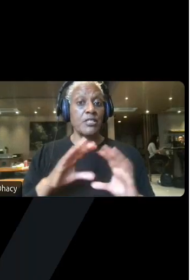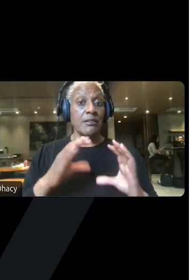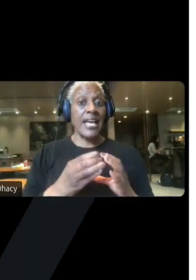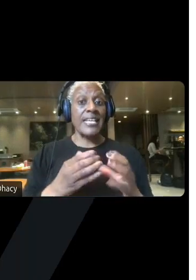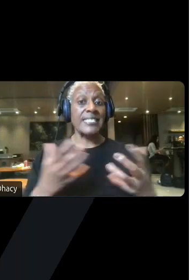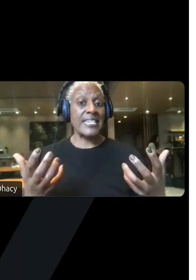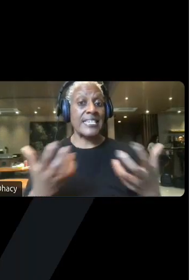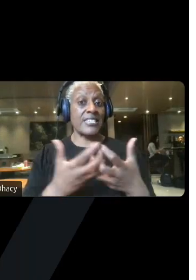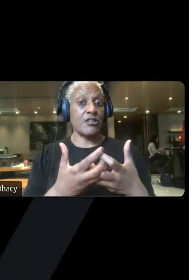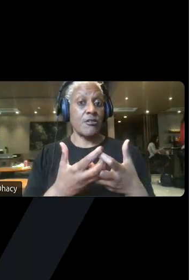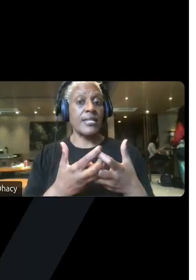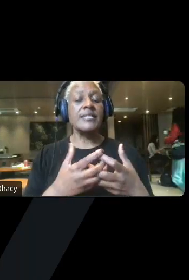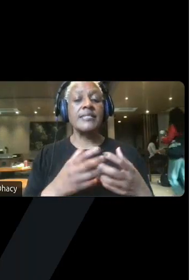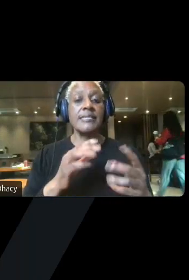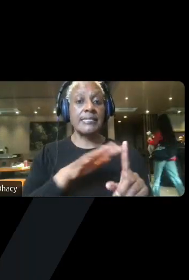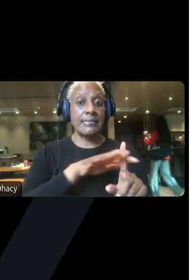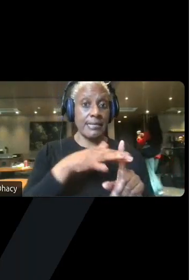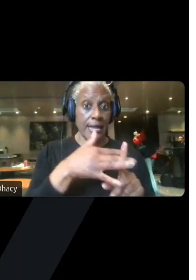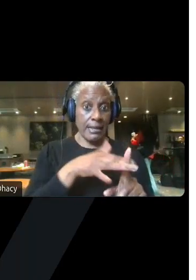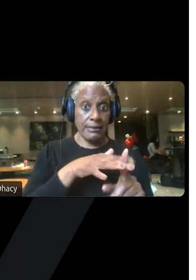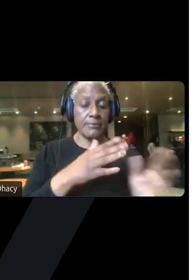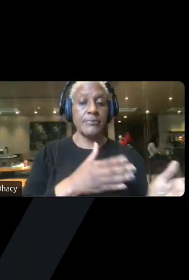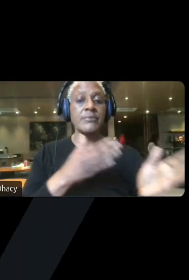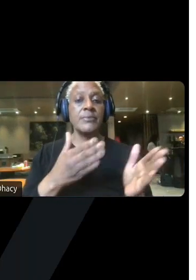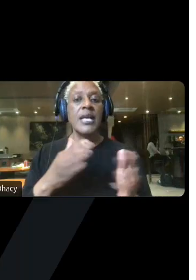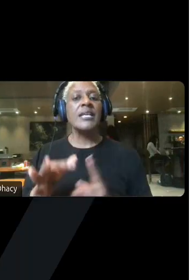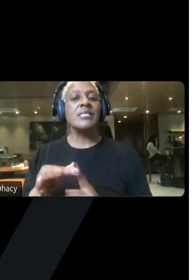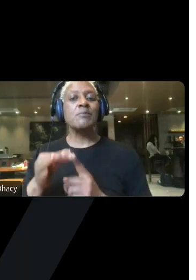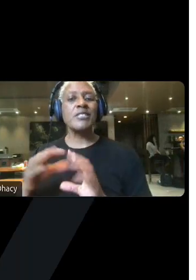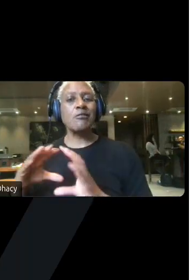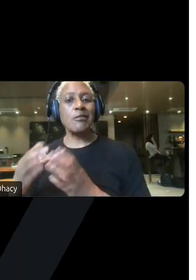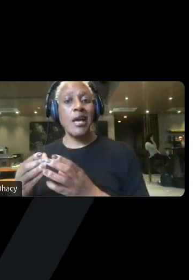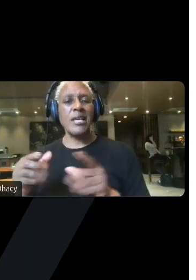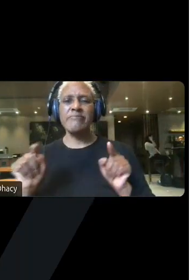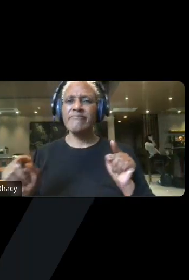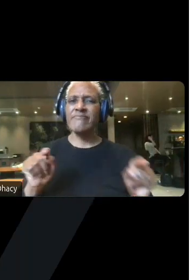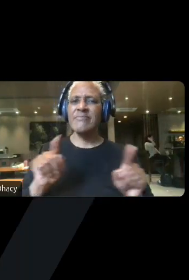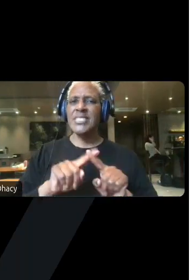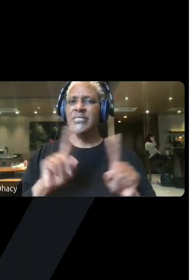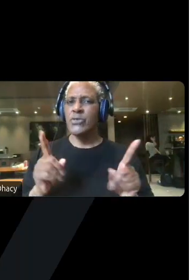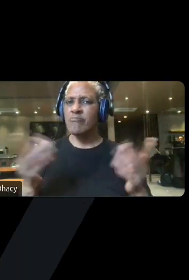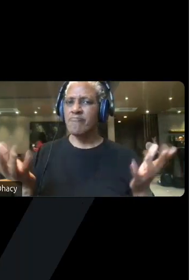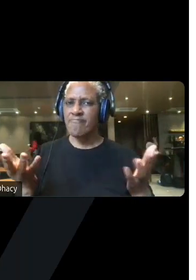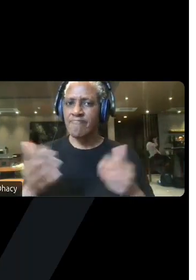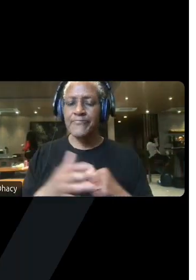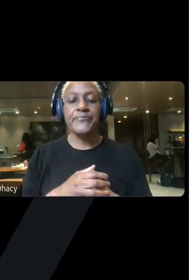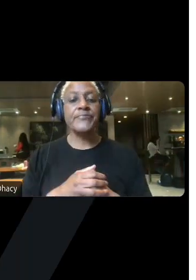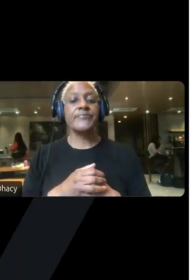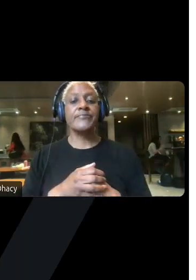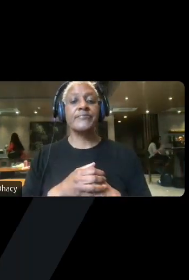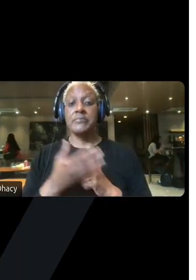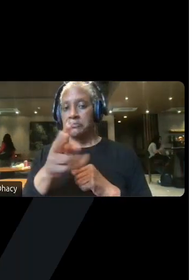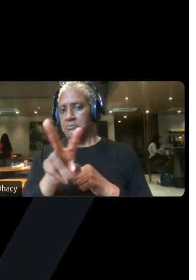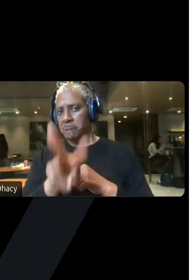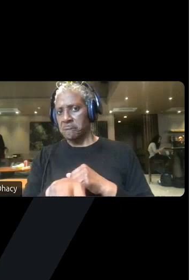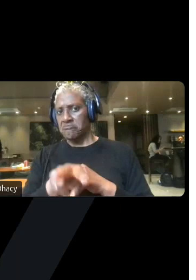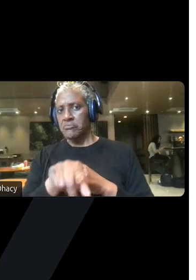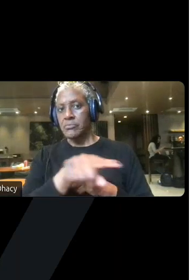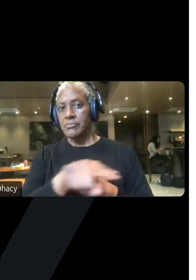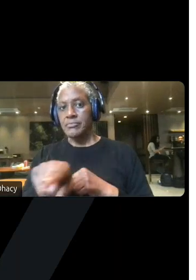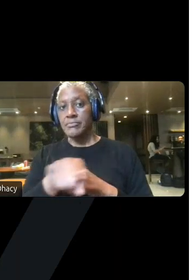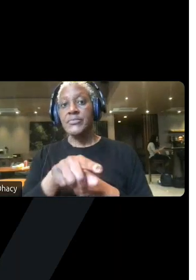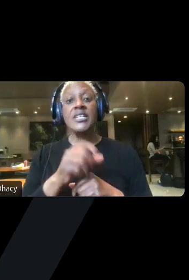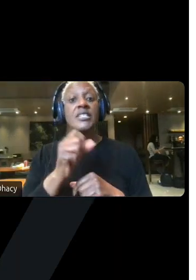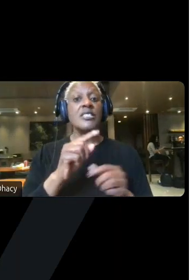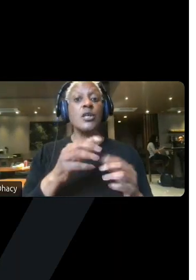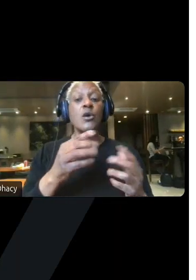setting, and then you have special class. So what's the difference between these? We have it here on the screen. So in a special class